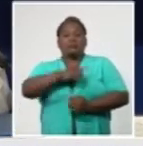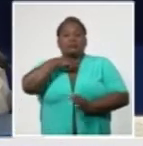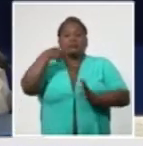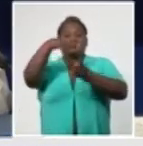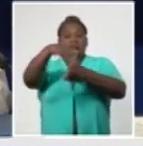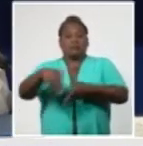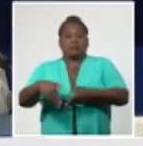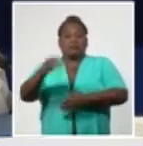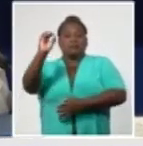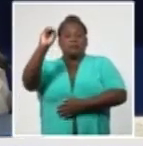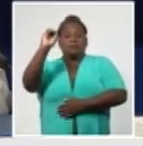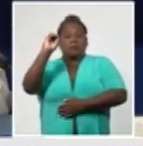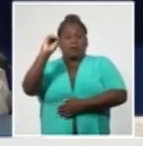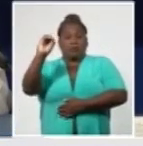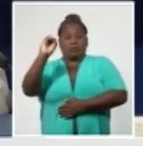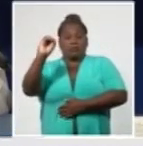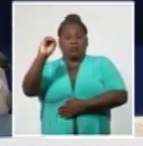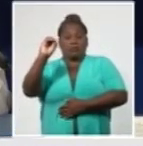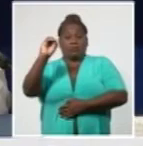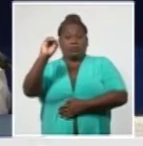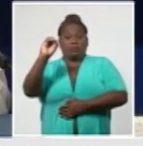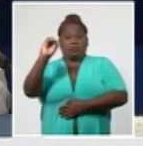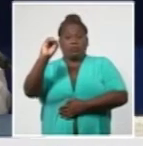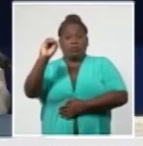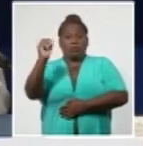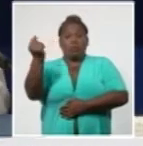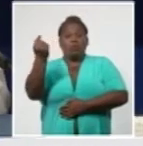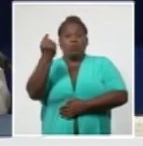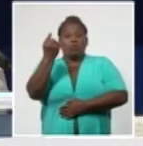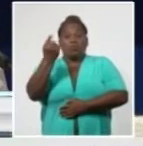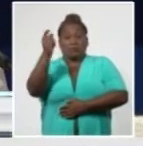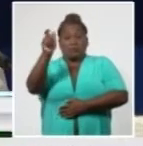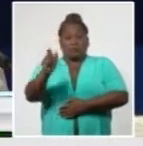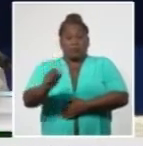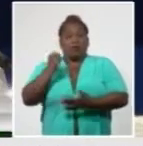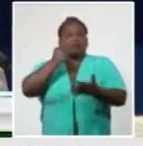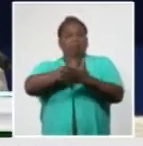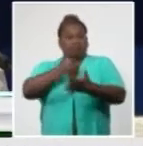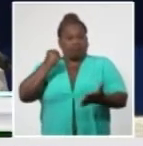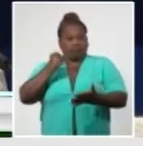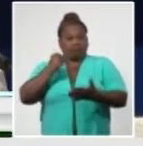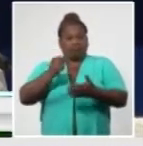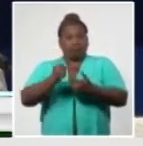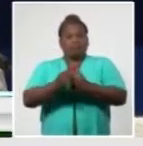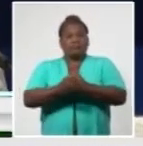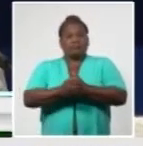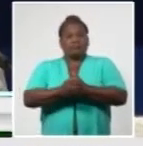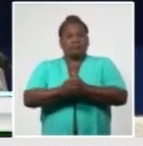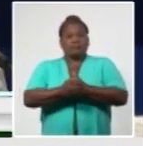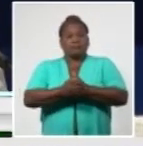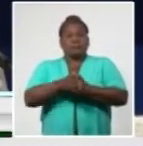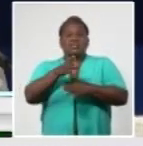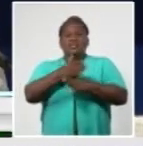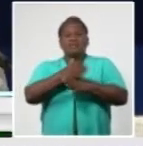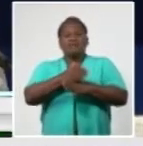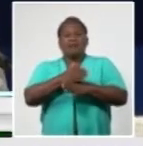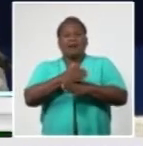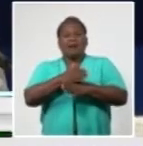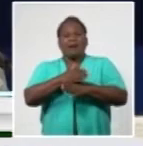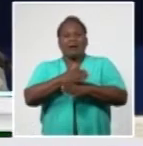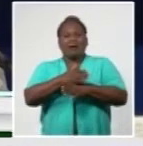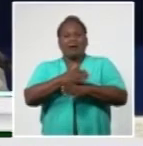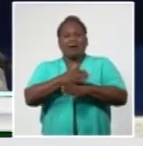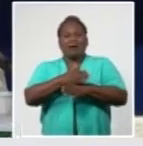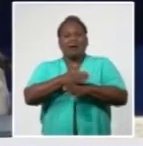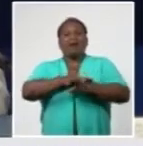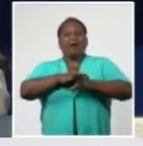We begin a day with good evolution, no fatalities to report, and